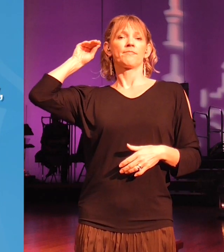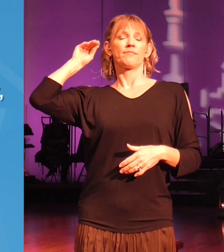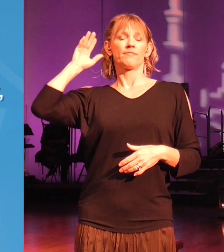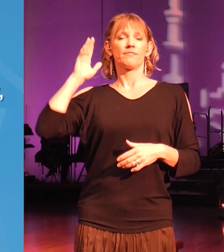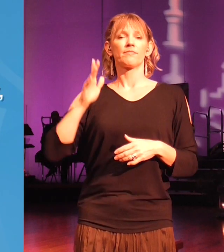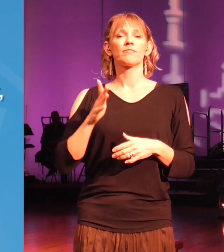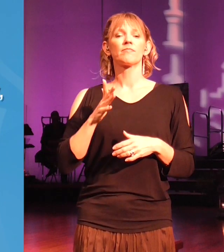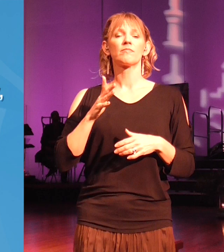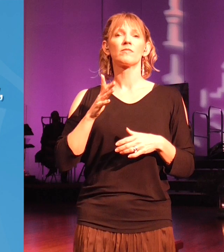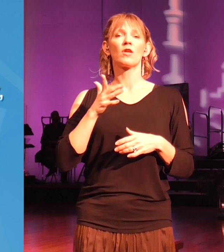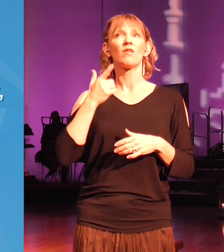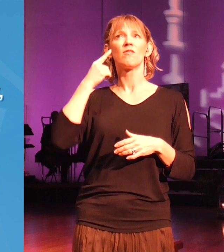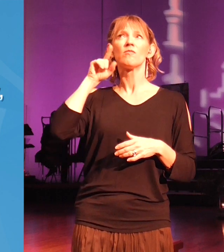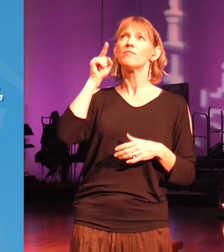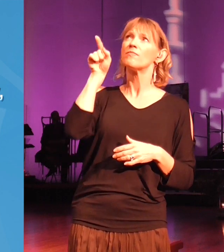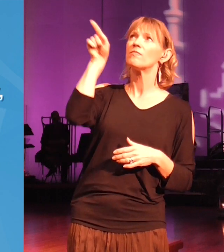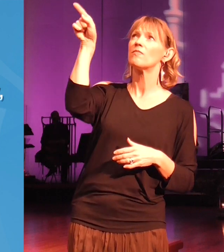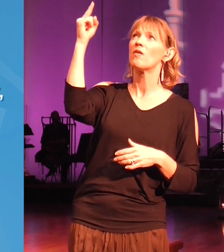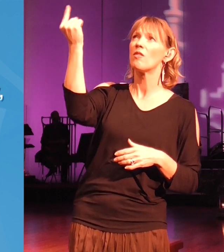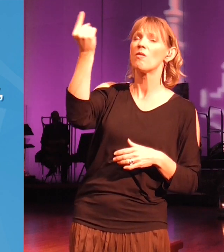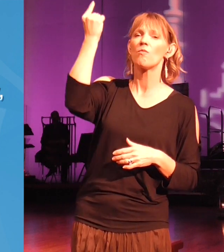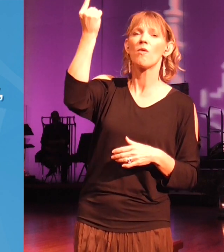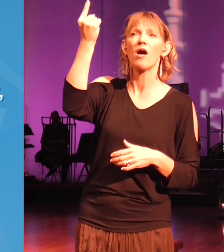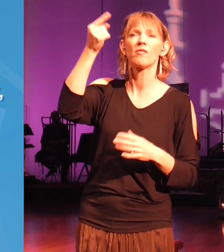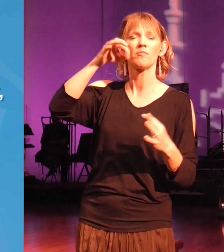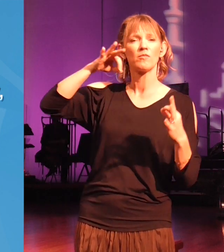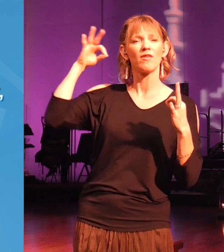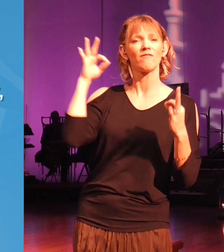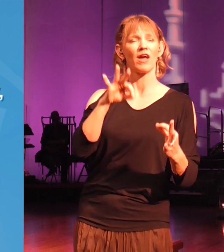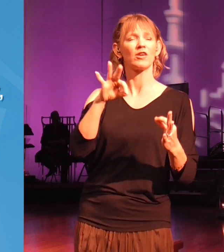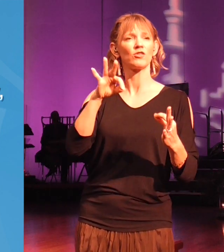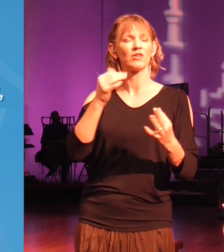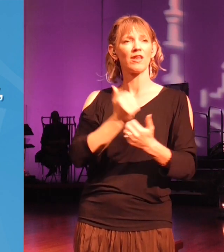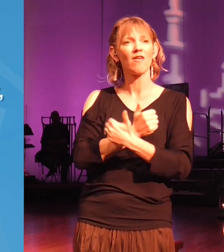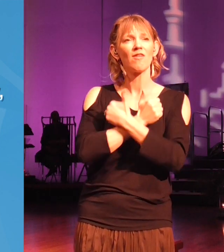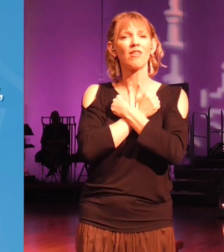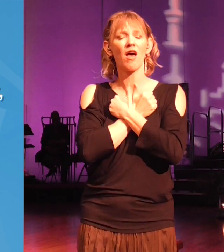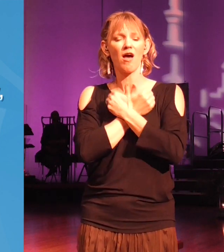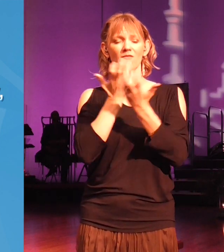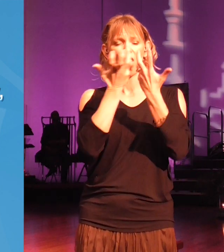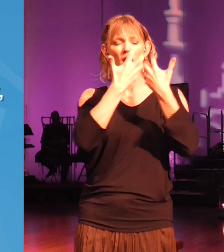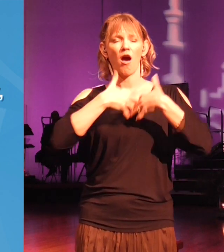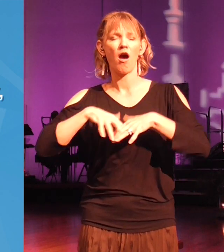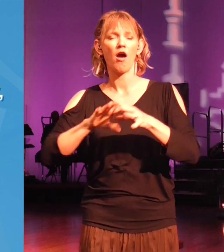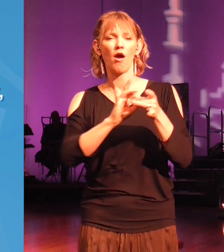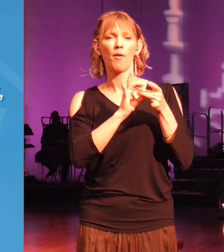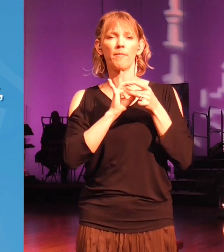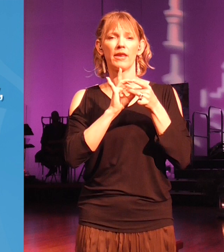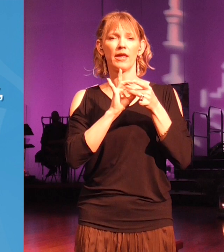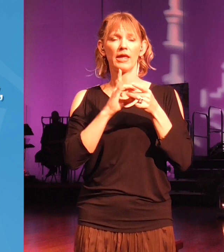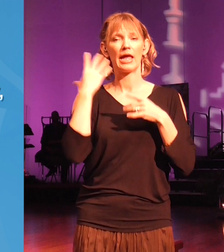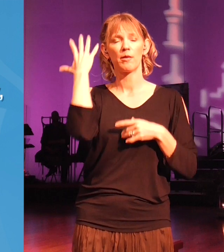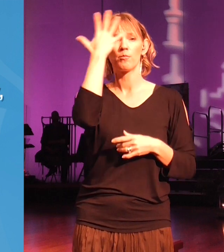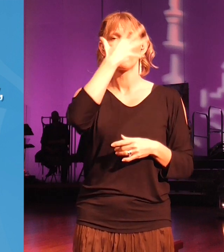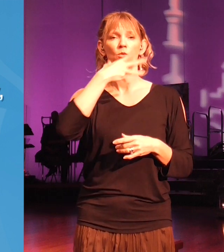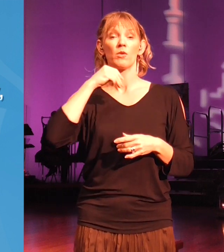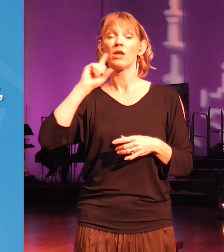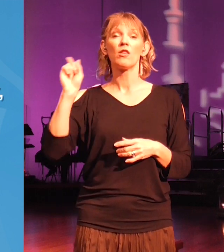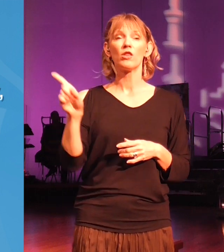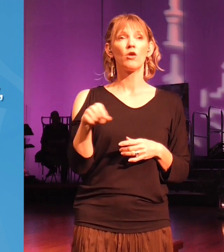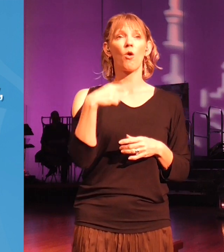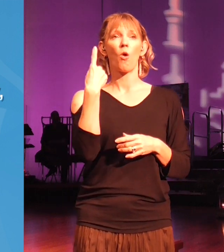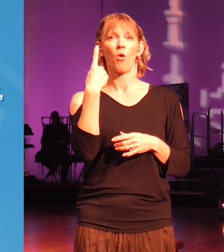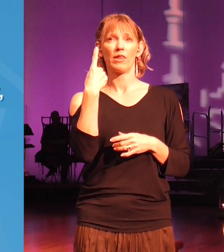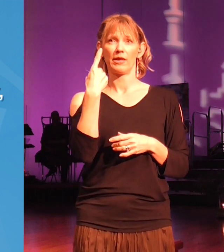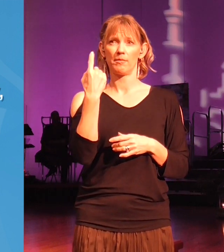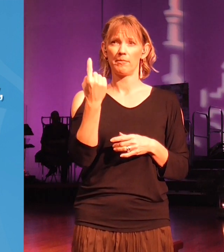Towards the One, the perfection of love, harmony, and beauty, the only being united